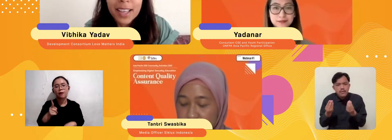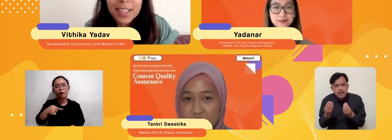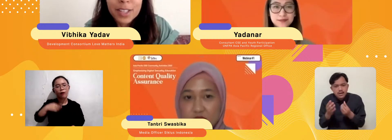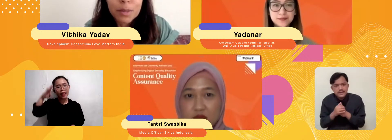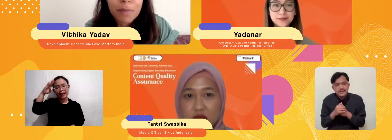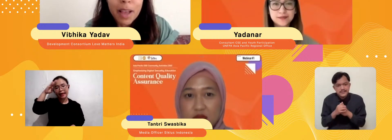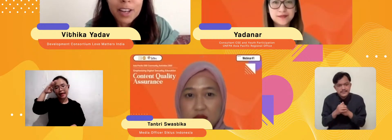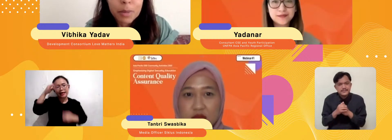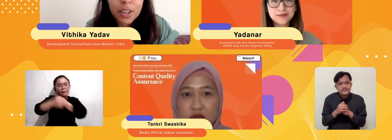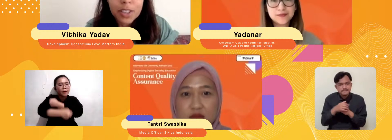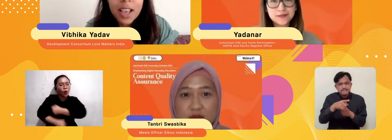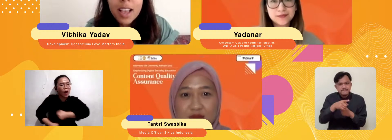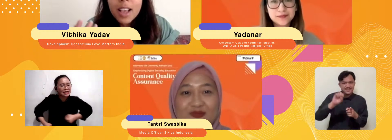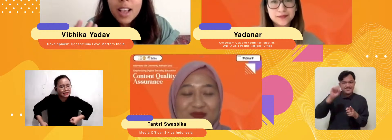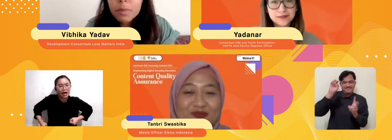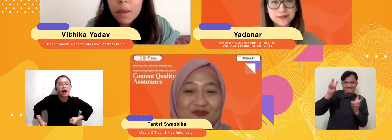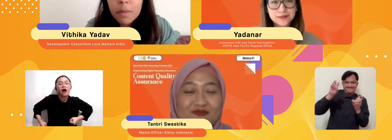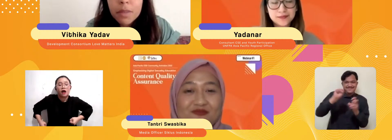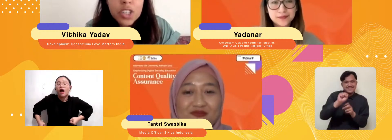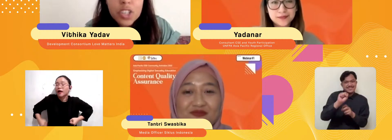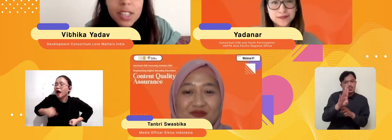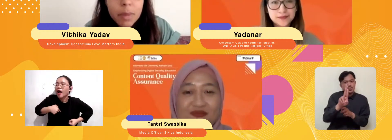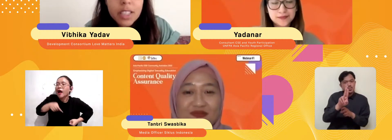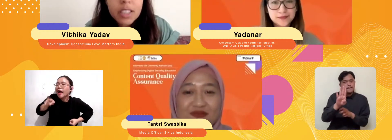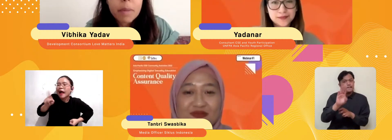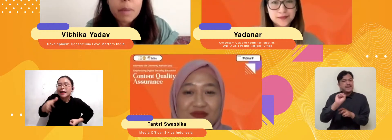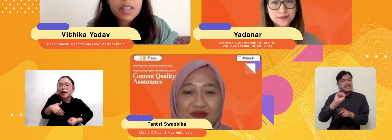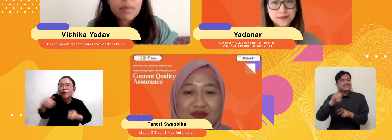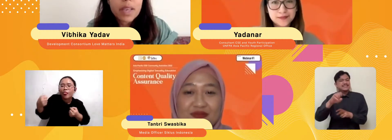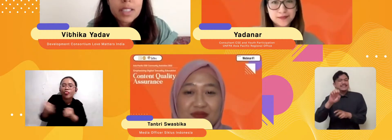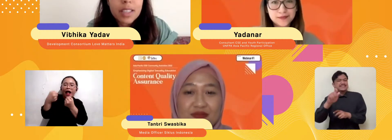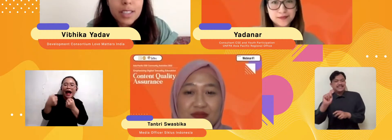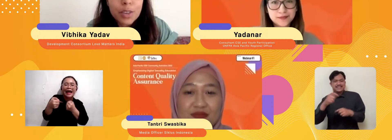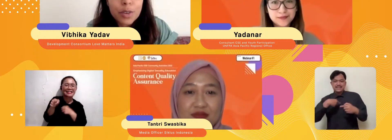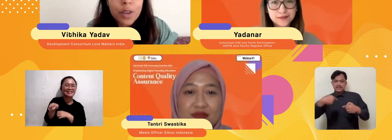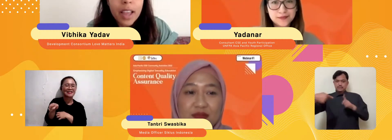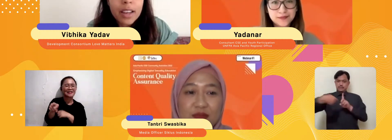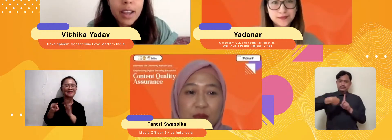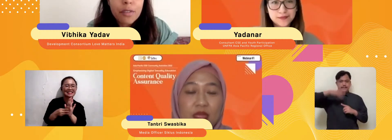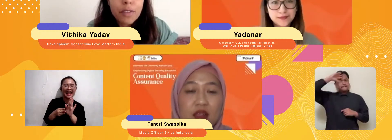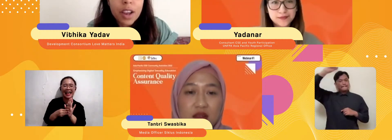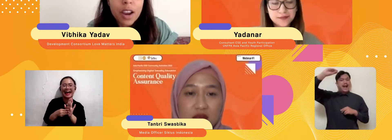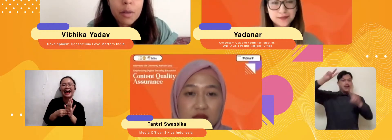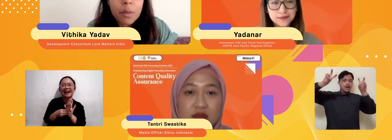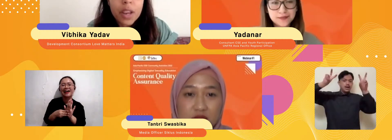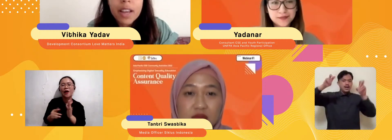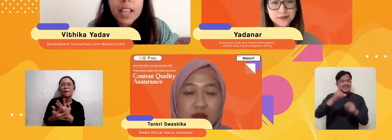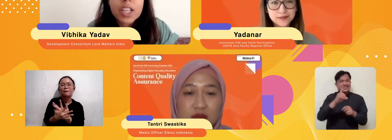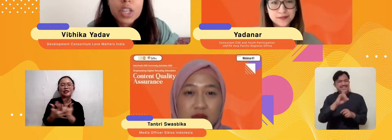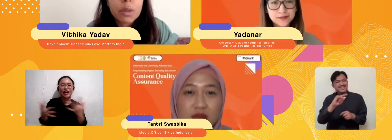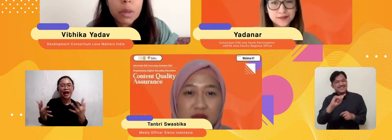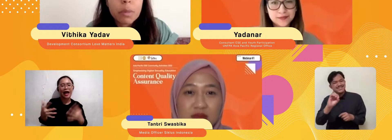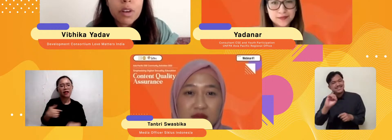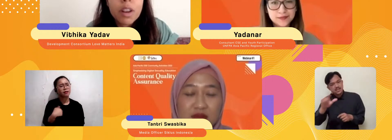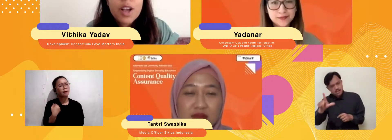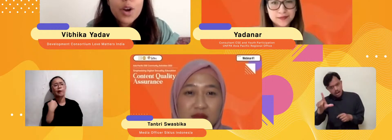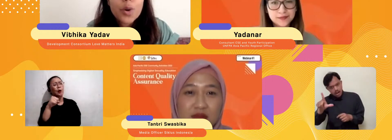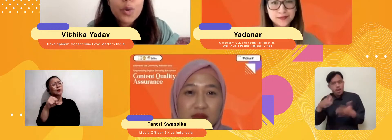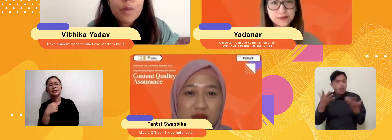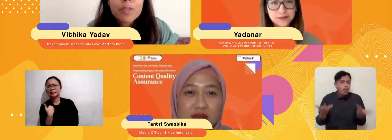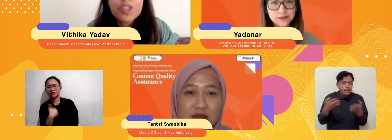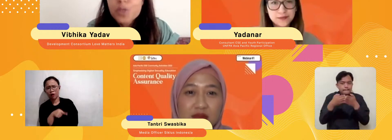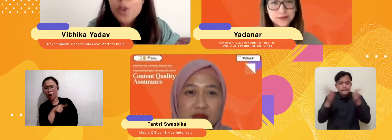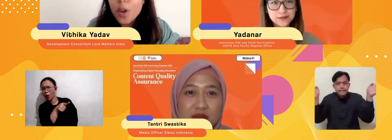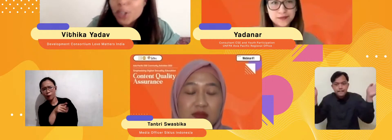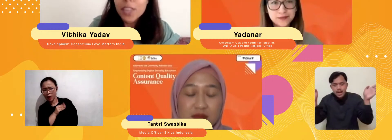will think in terms of backlash, because digital spaces are public spaces, and if we are engaging with people